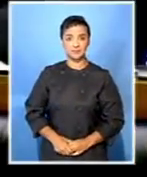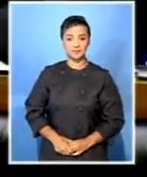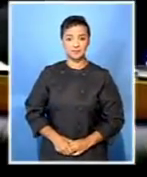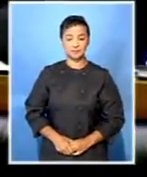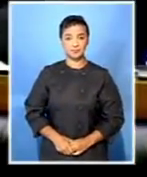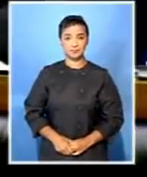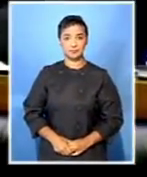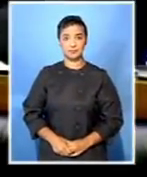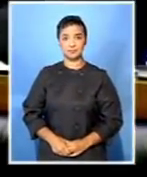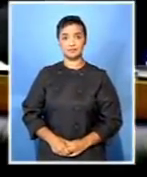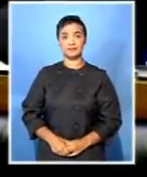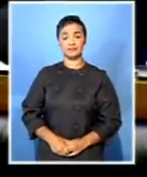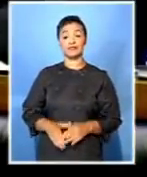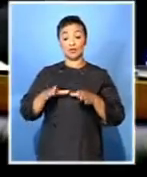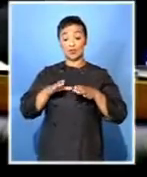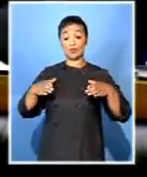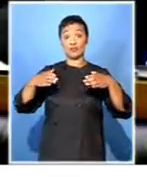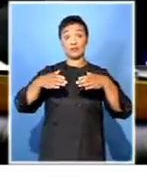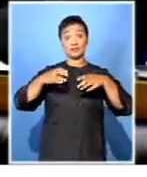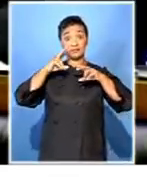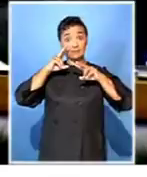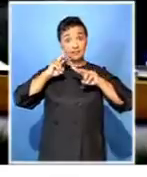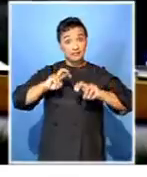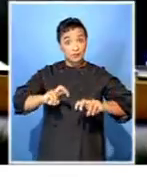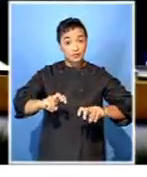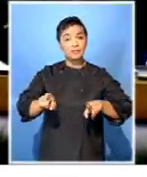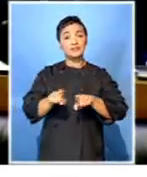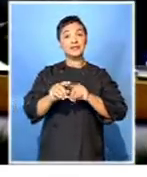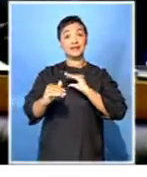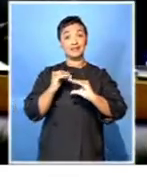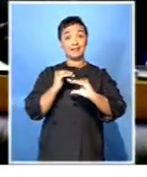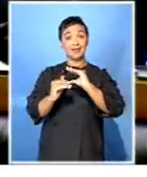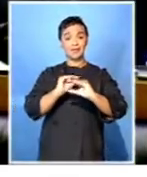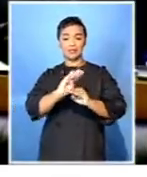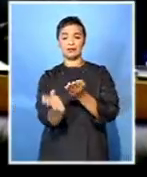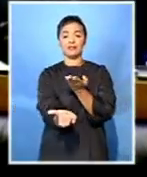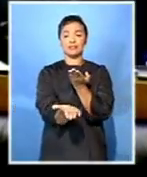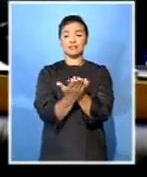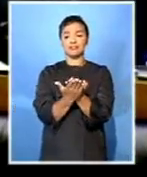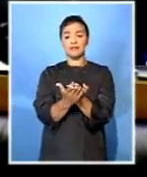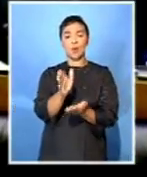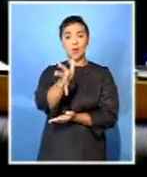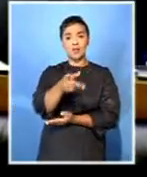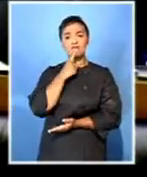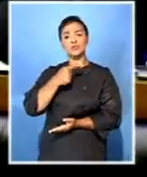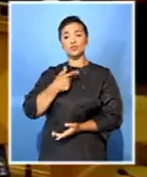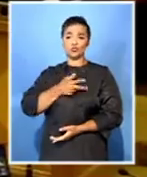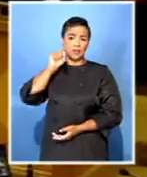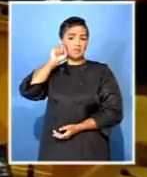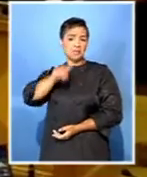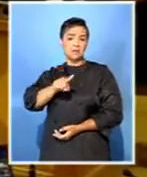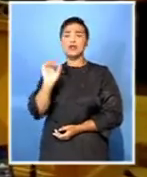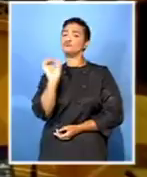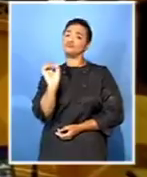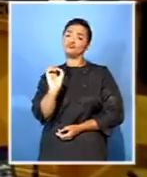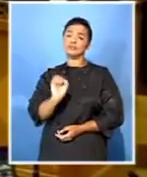The Judicial Commission of Inquiry and the emails will be part of that. So we are not leaving them unattended to.